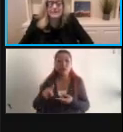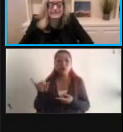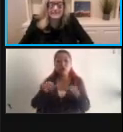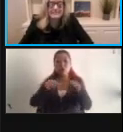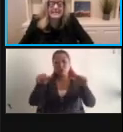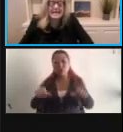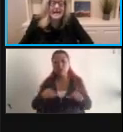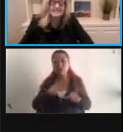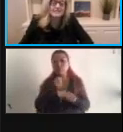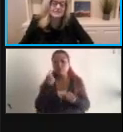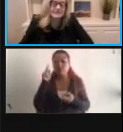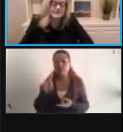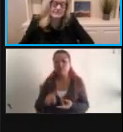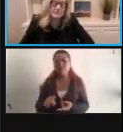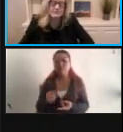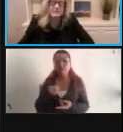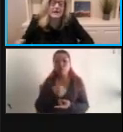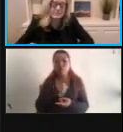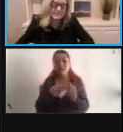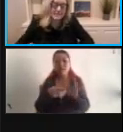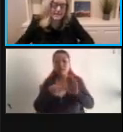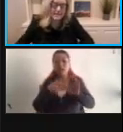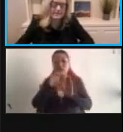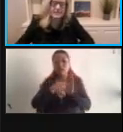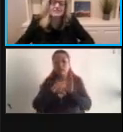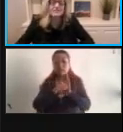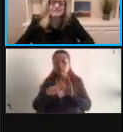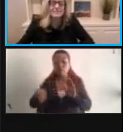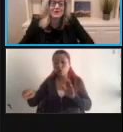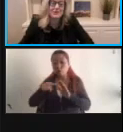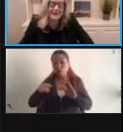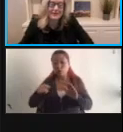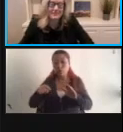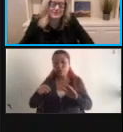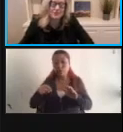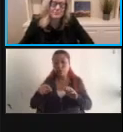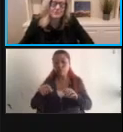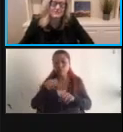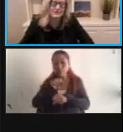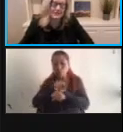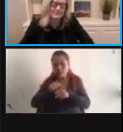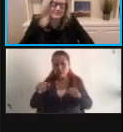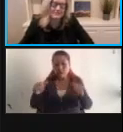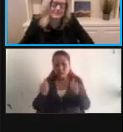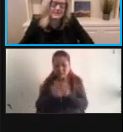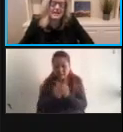the risks as diverse individuals come together to do something greater than a lone